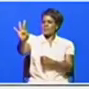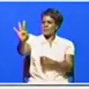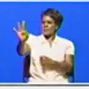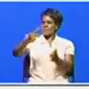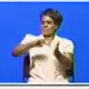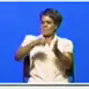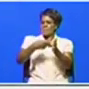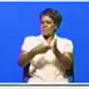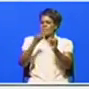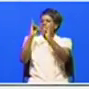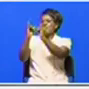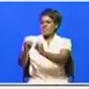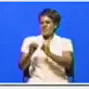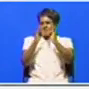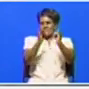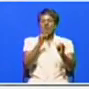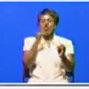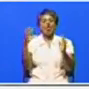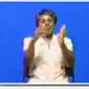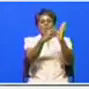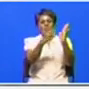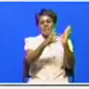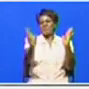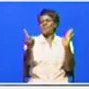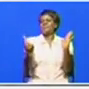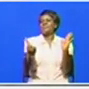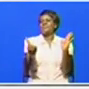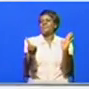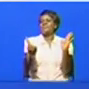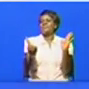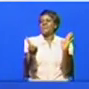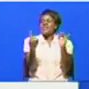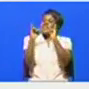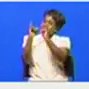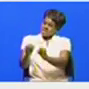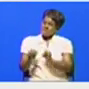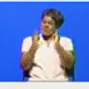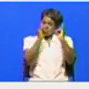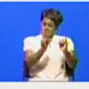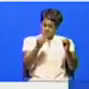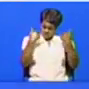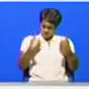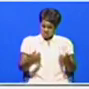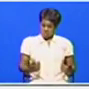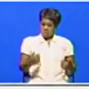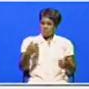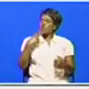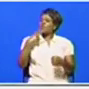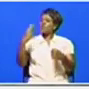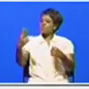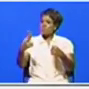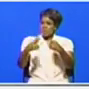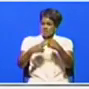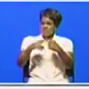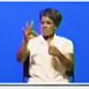273, I mean individuals, not postings. There are some individuals in those 273